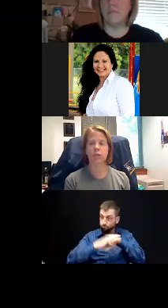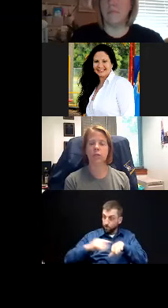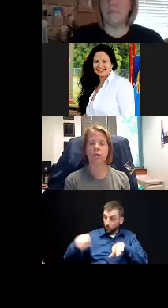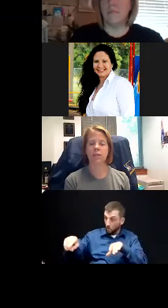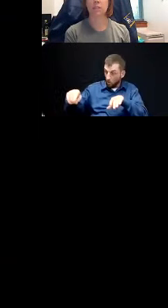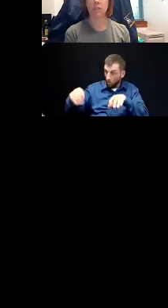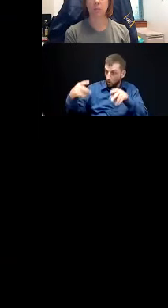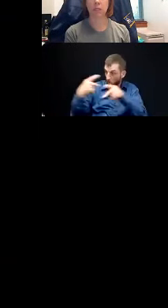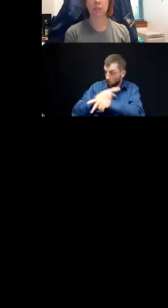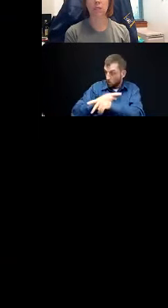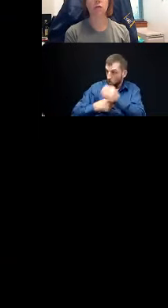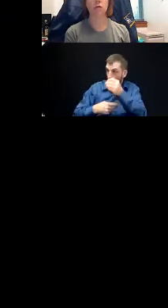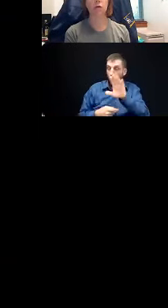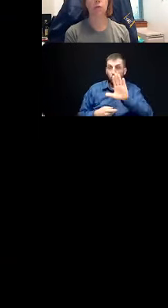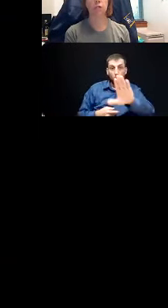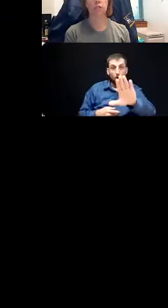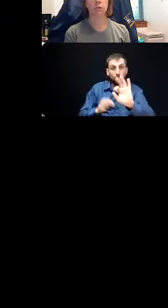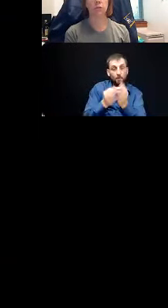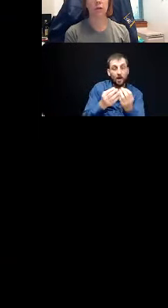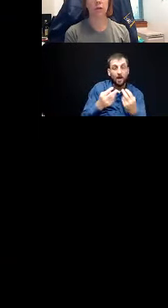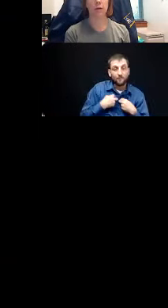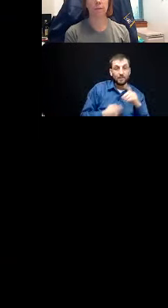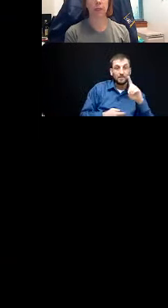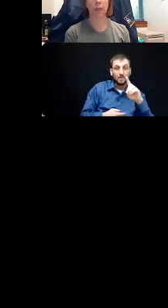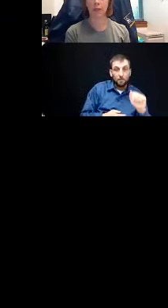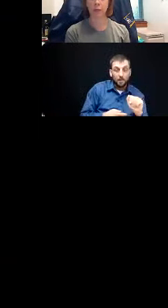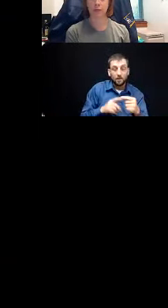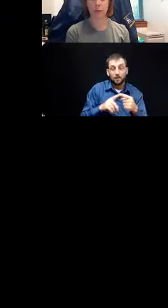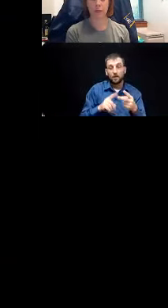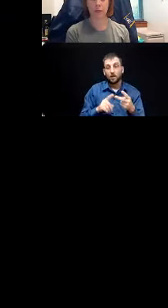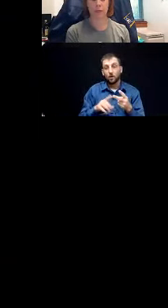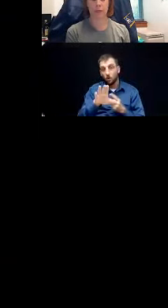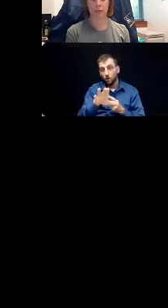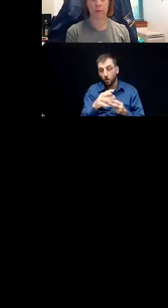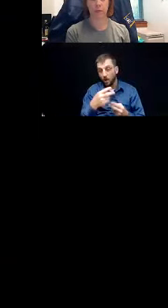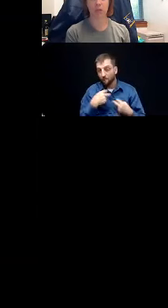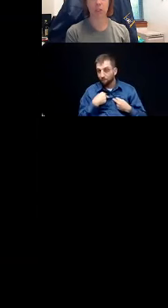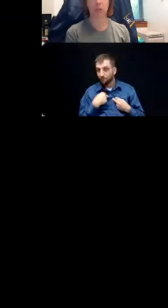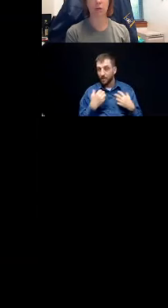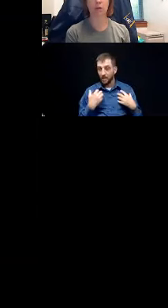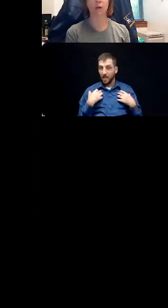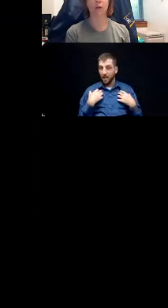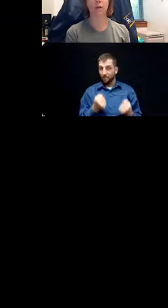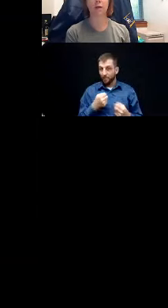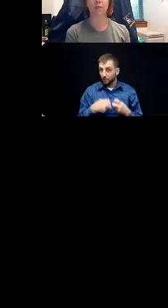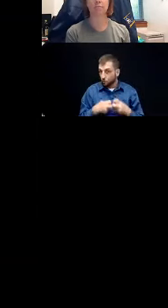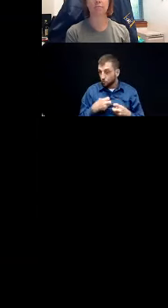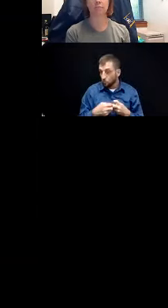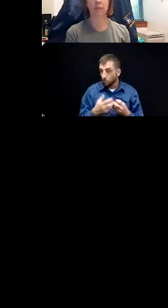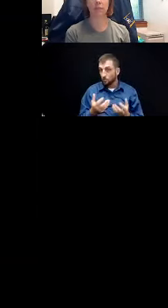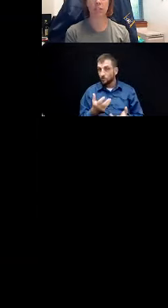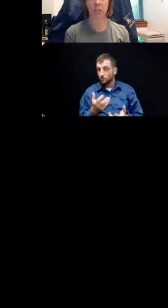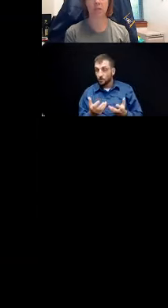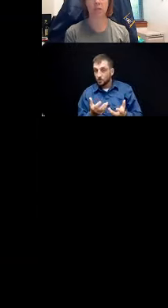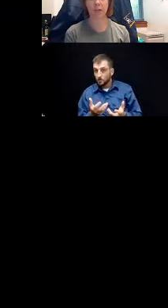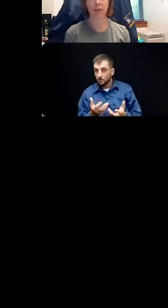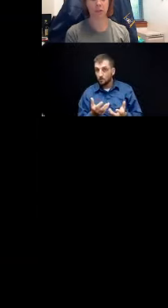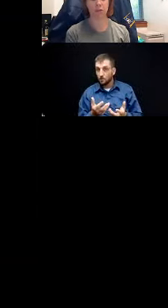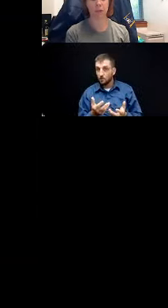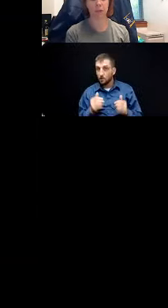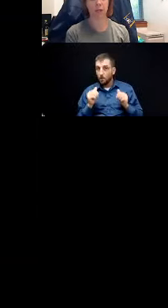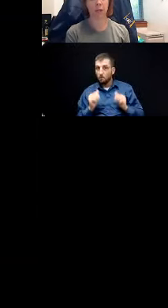what your disability or what your health issues are at the chance you